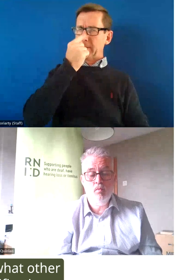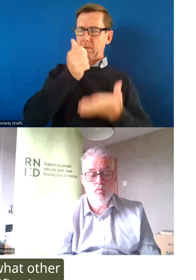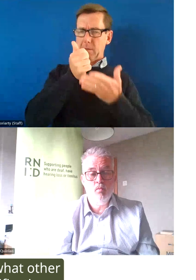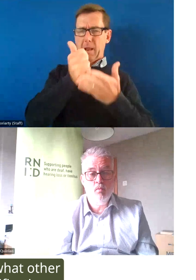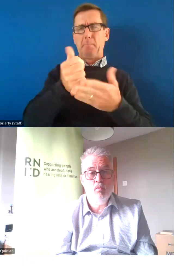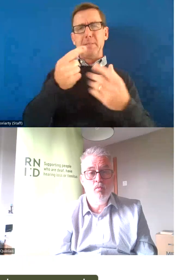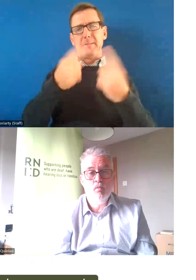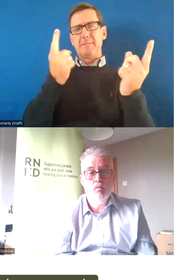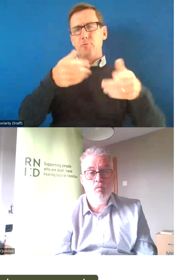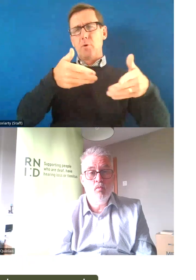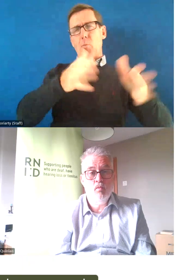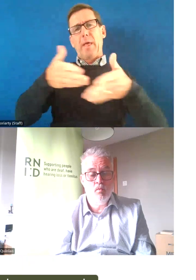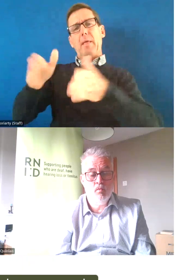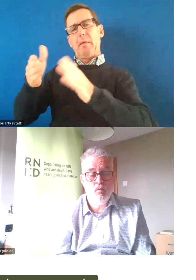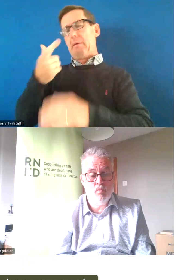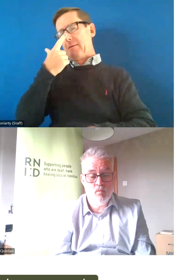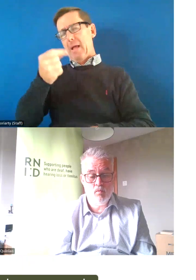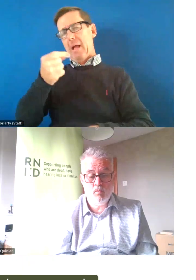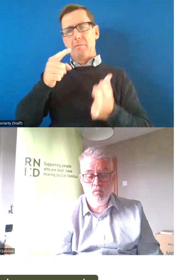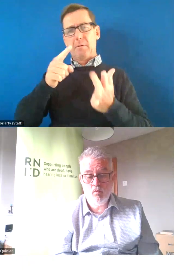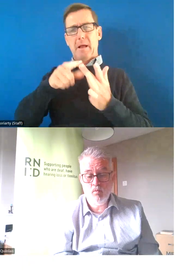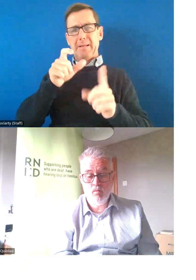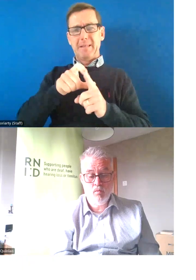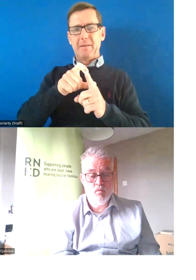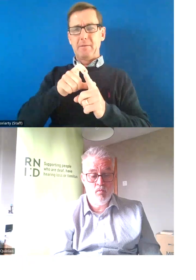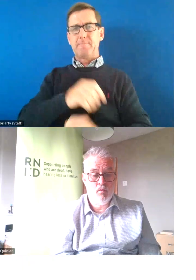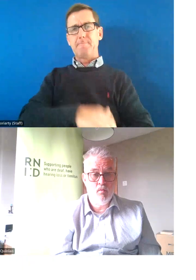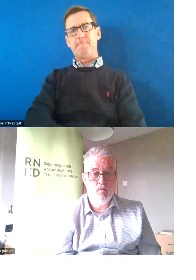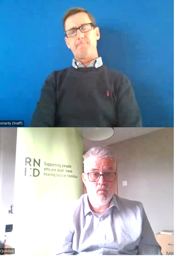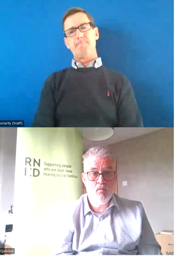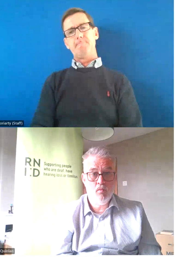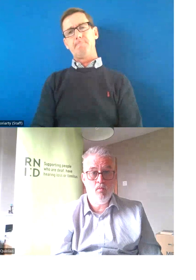of identification you need to provide when you apply.